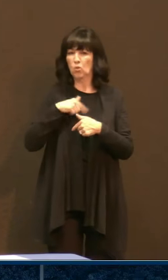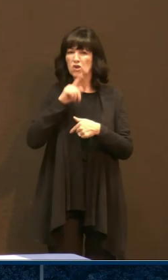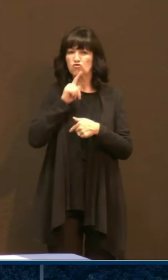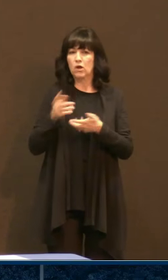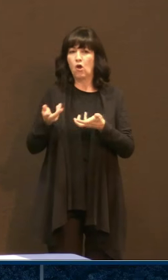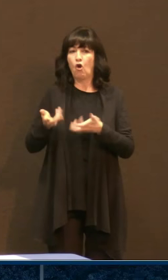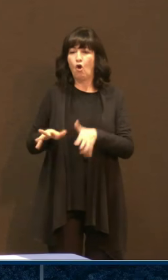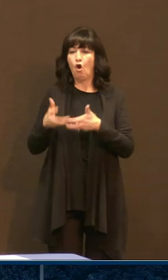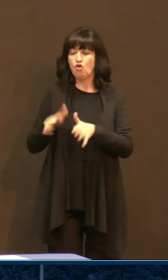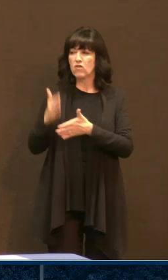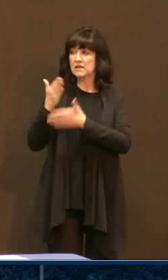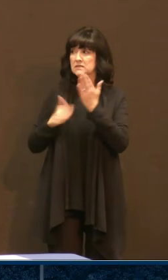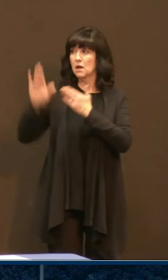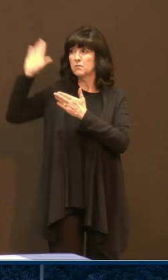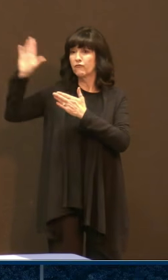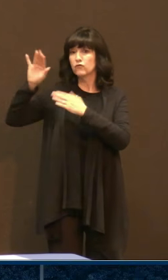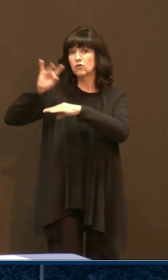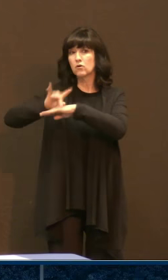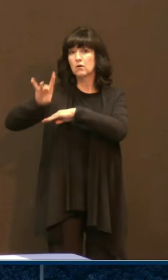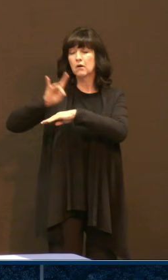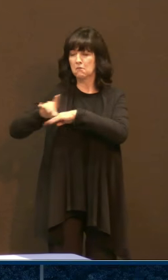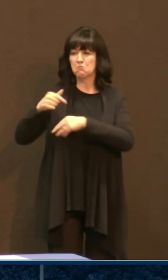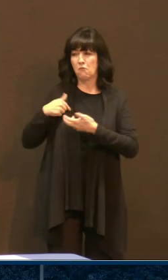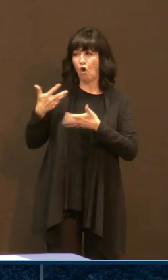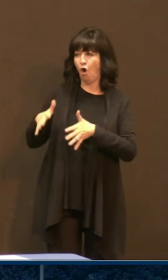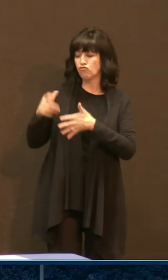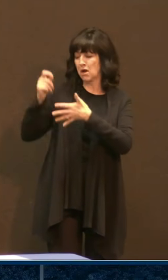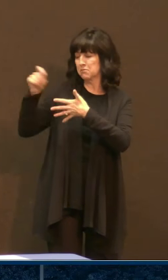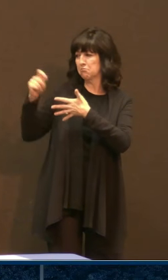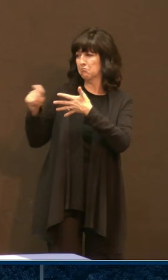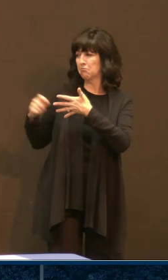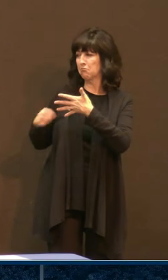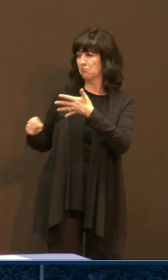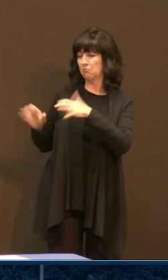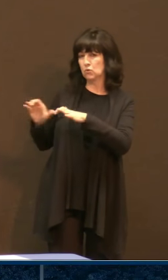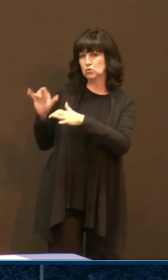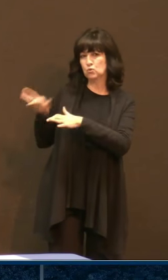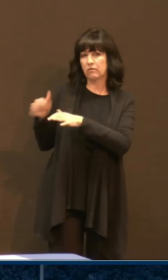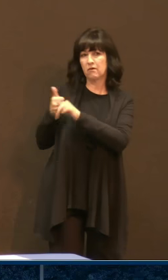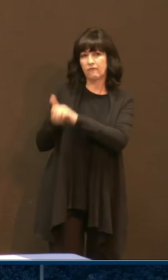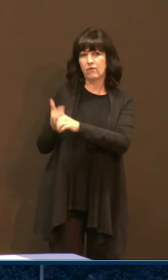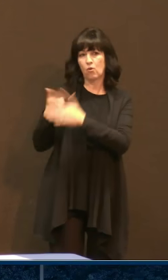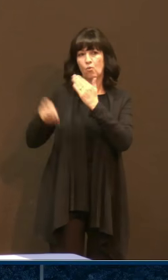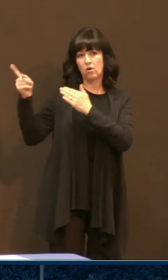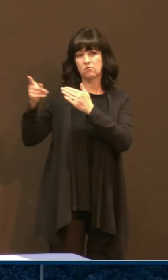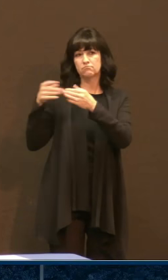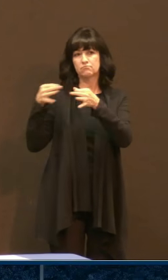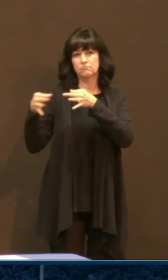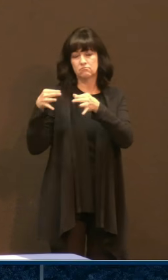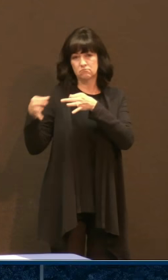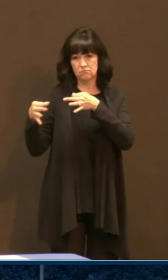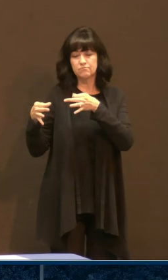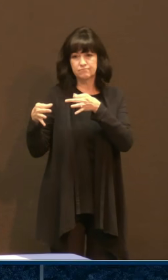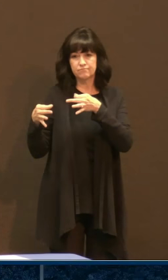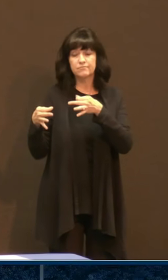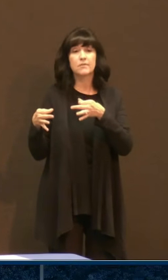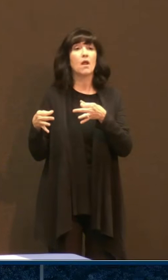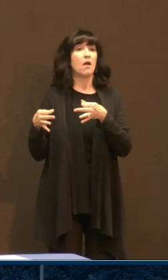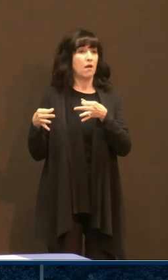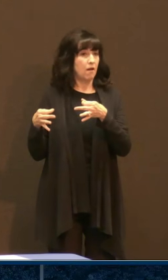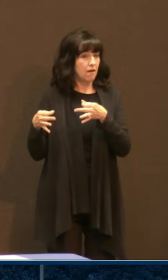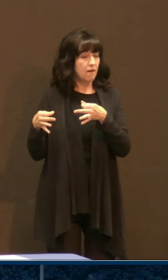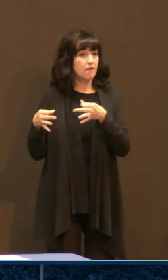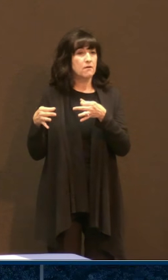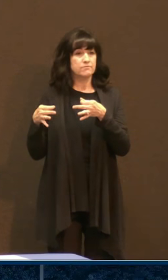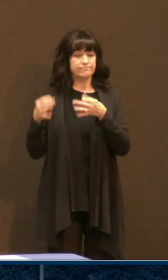pretty much all of that. And still this had continued to grow and increase while